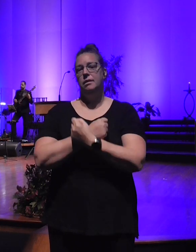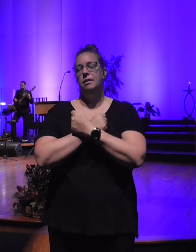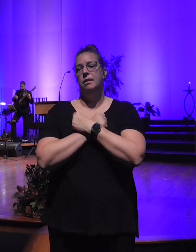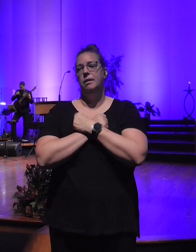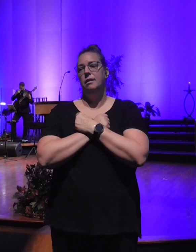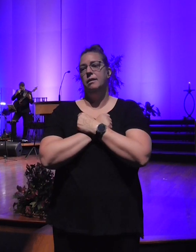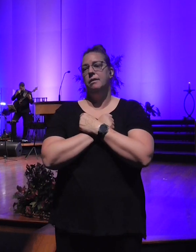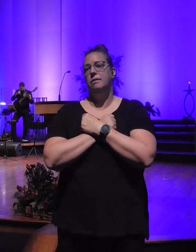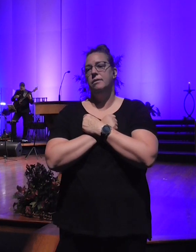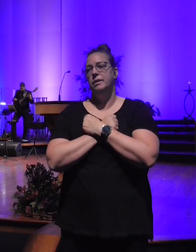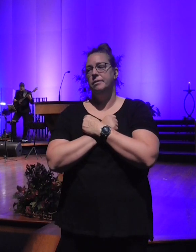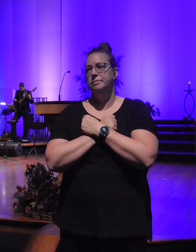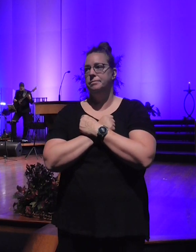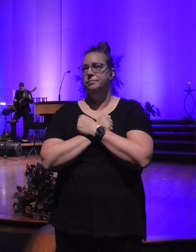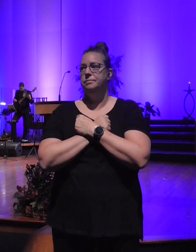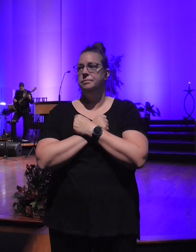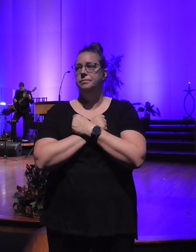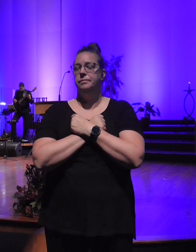only love.